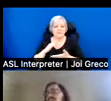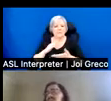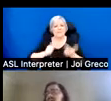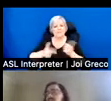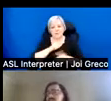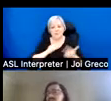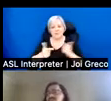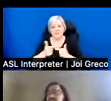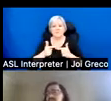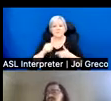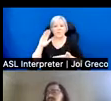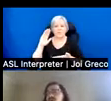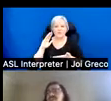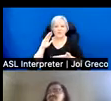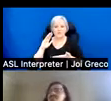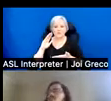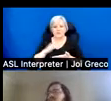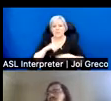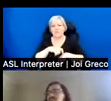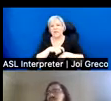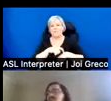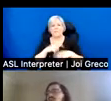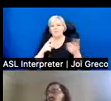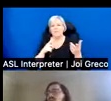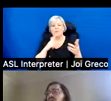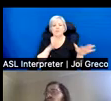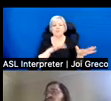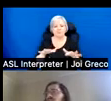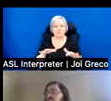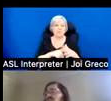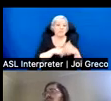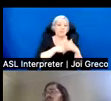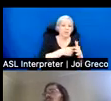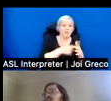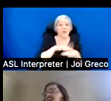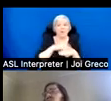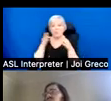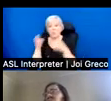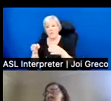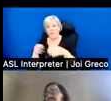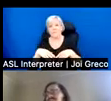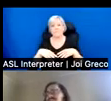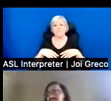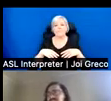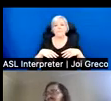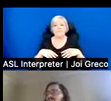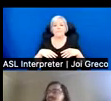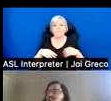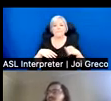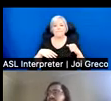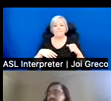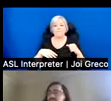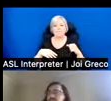less downtime where students were together, whether before meeting started or on their way to or from a meeting. And social interactions are just